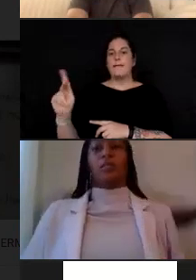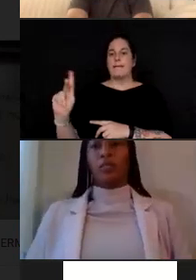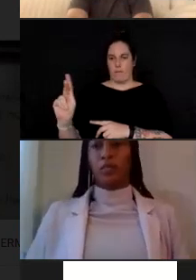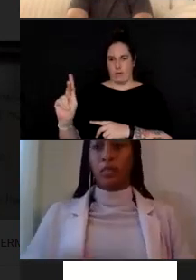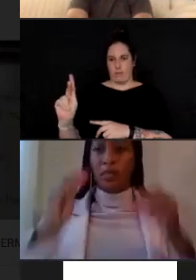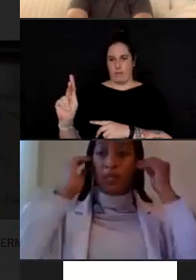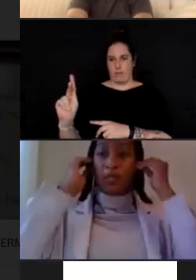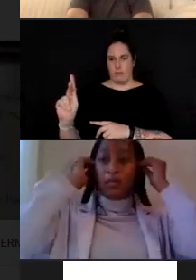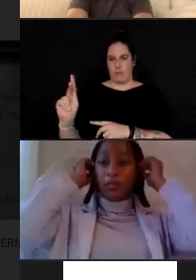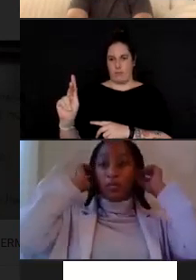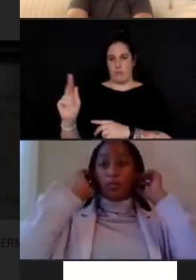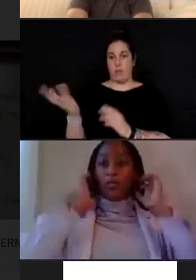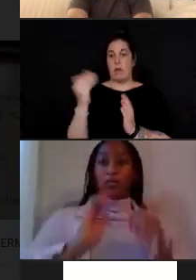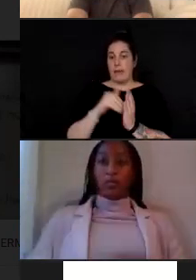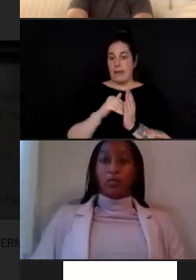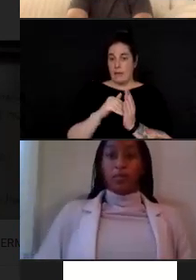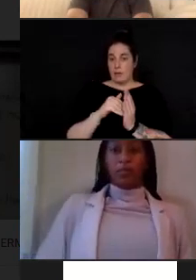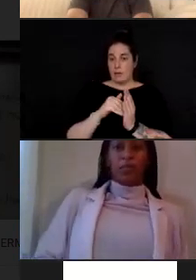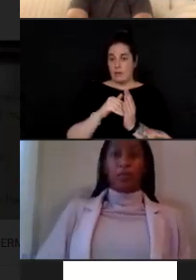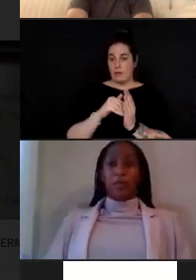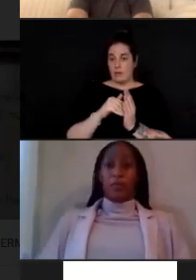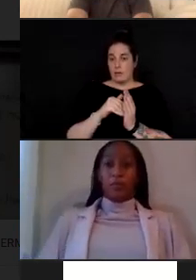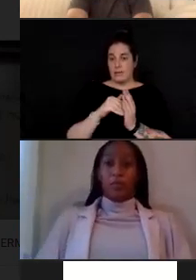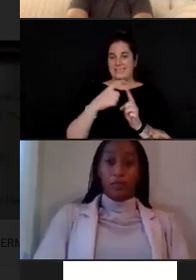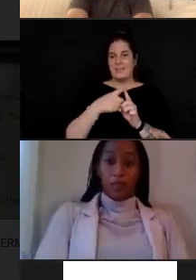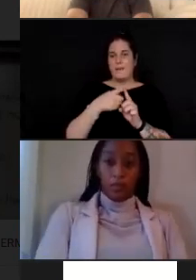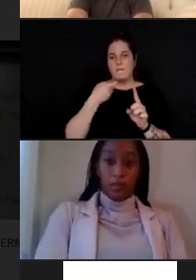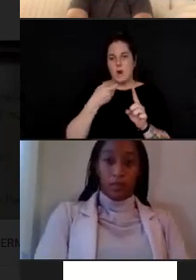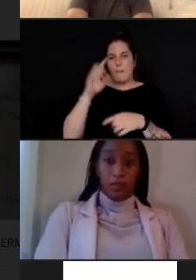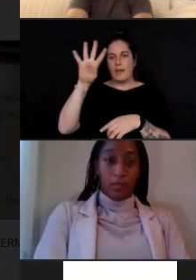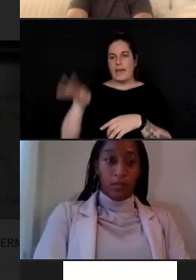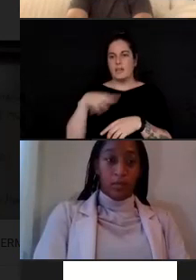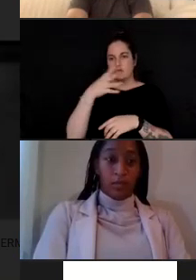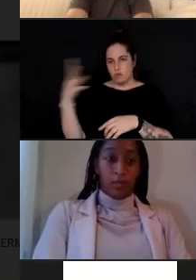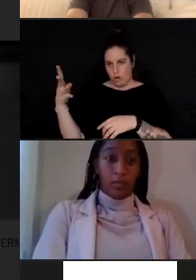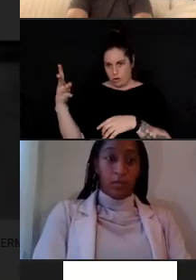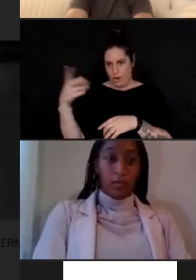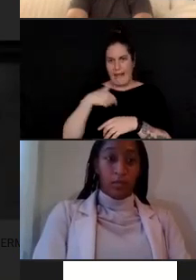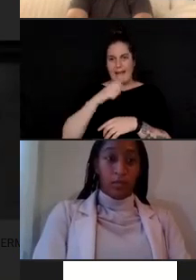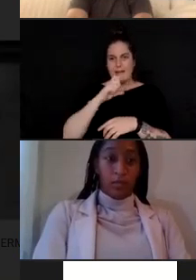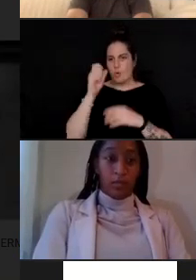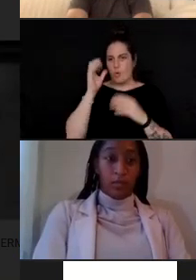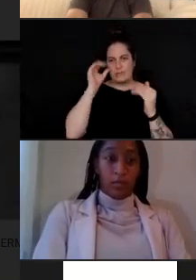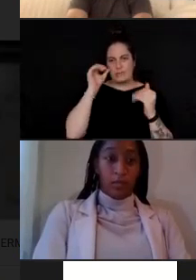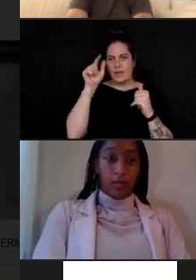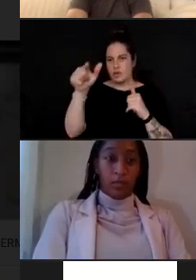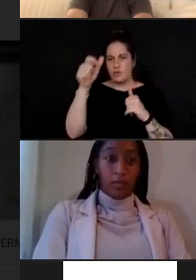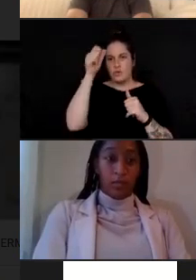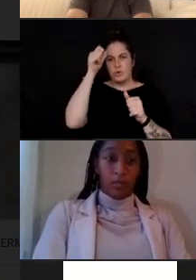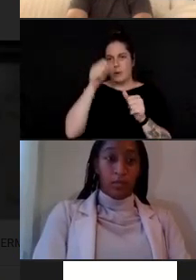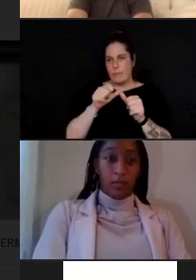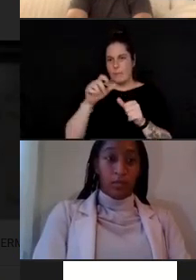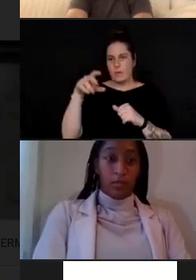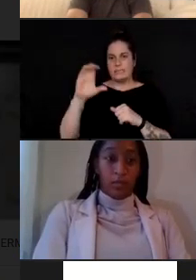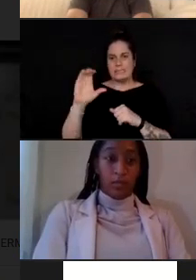Again, this value came from a table. I don't ever expect you to memorize CP values. I would give